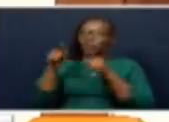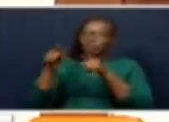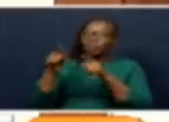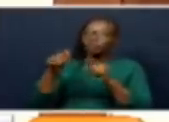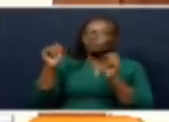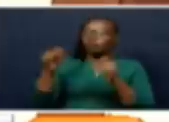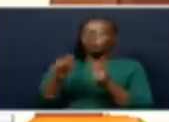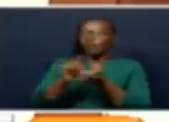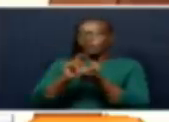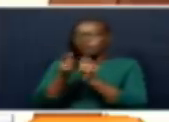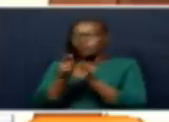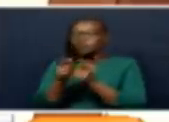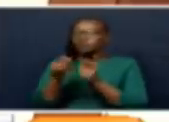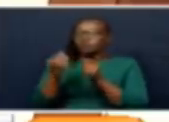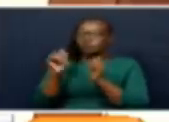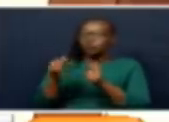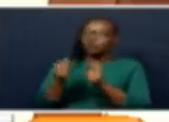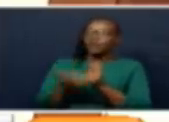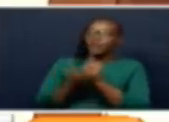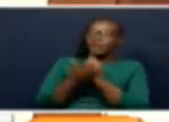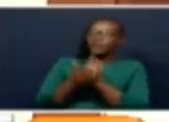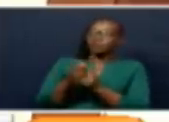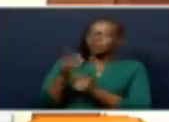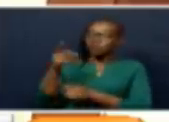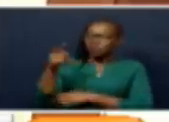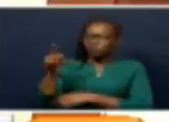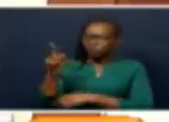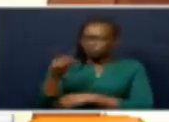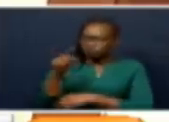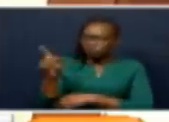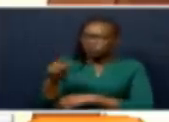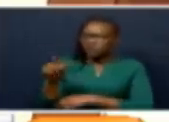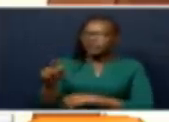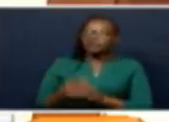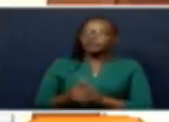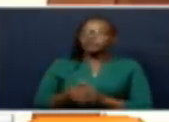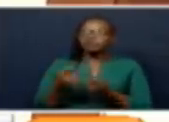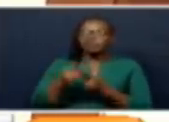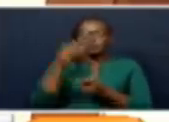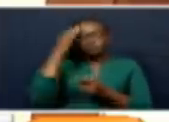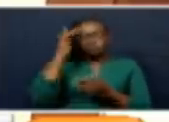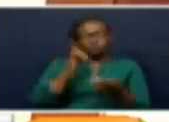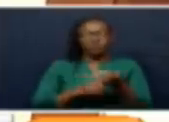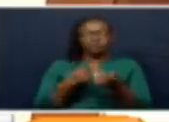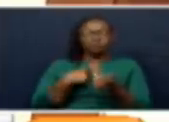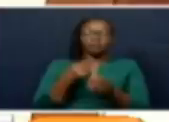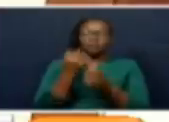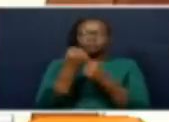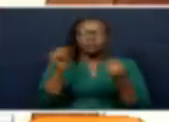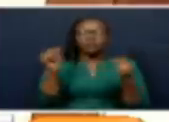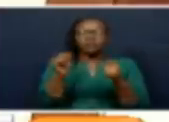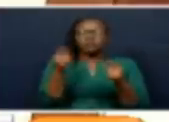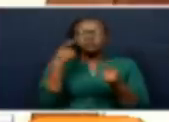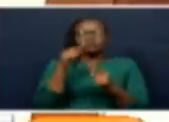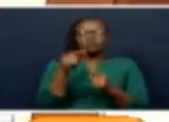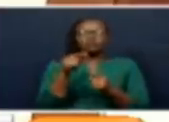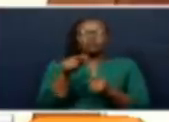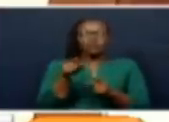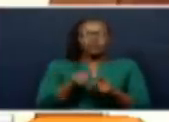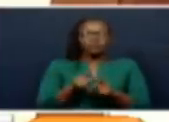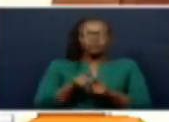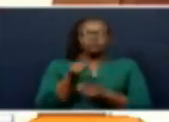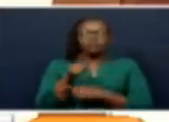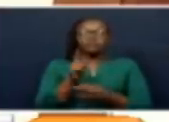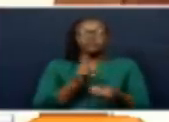say. I remember when I took over Central Organization of Trade Unions, I went to the then president. It was the time he was leaving the